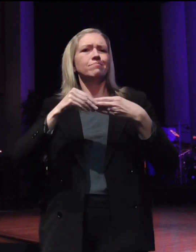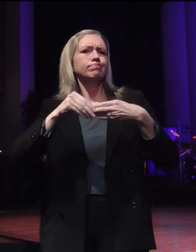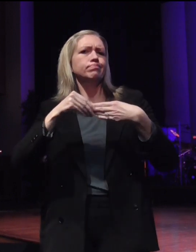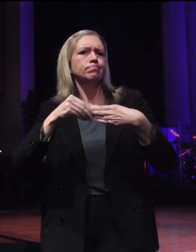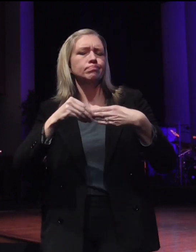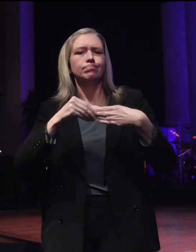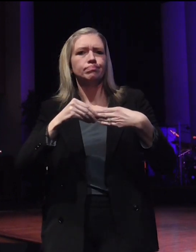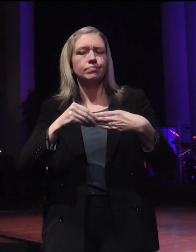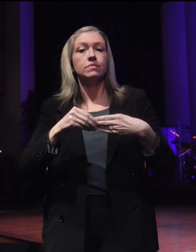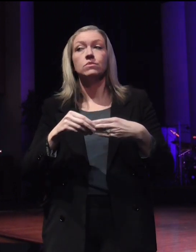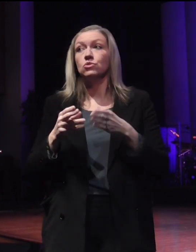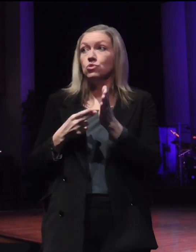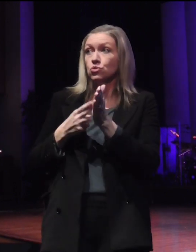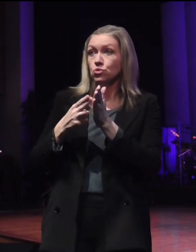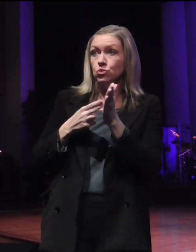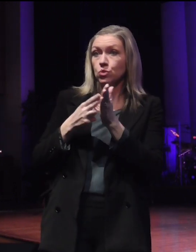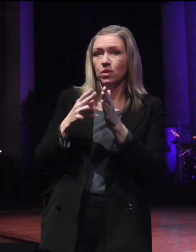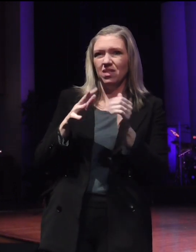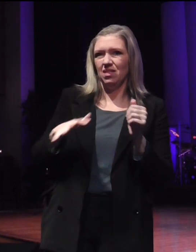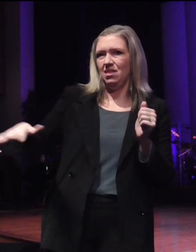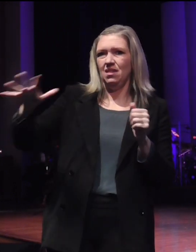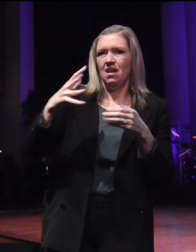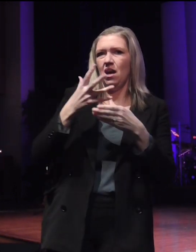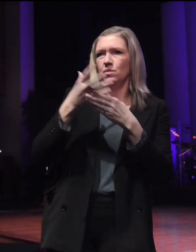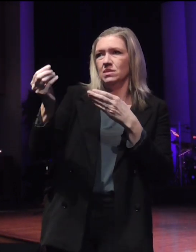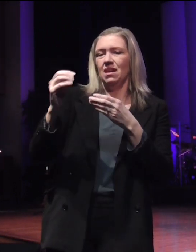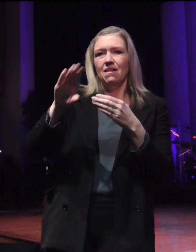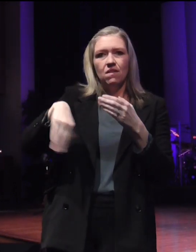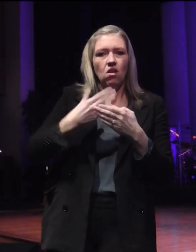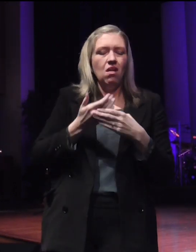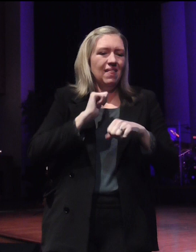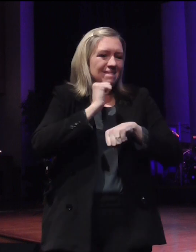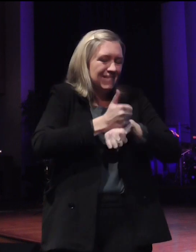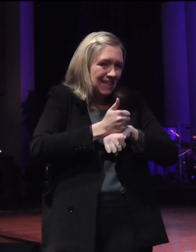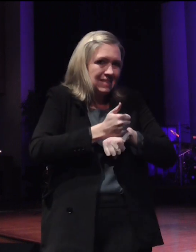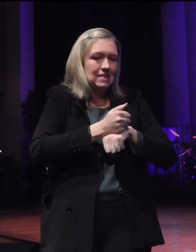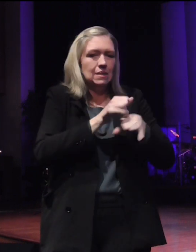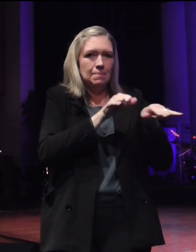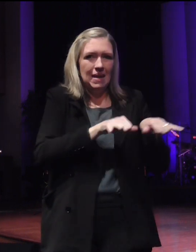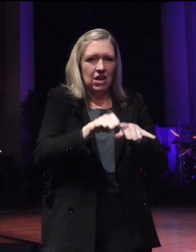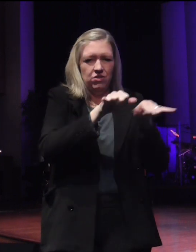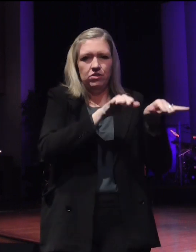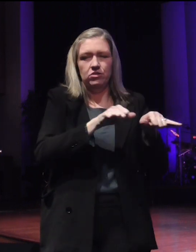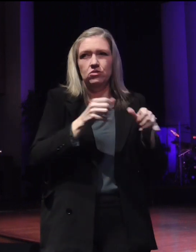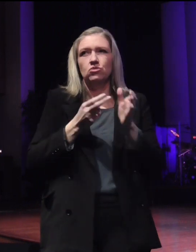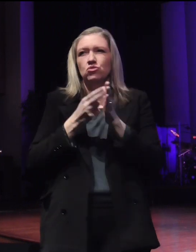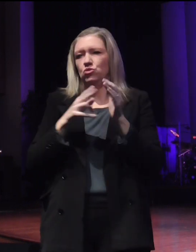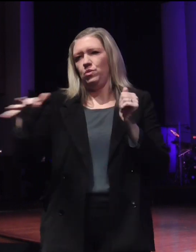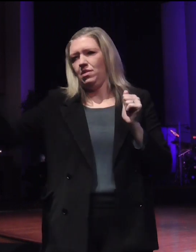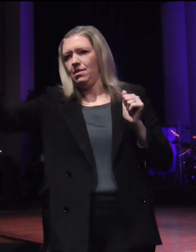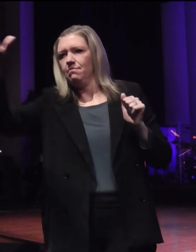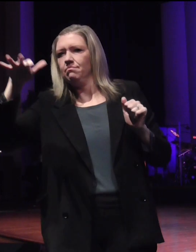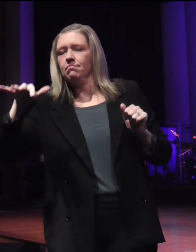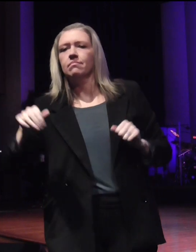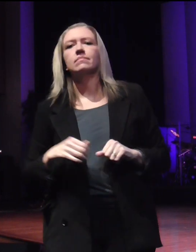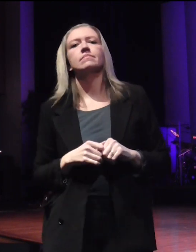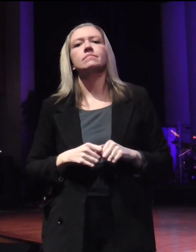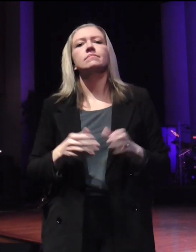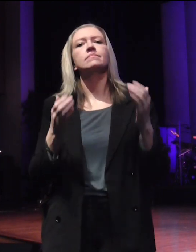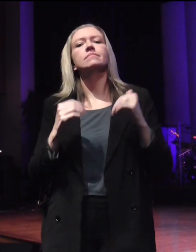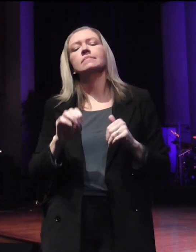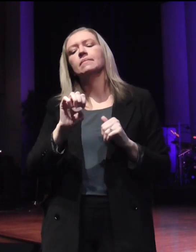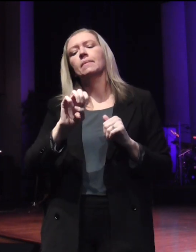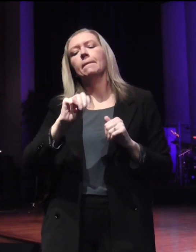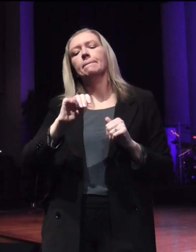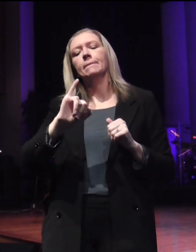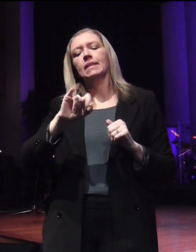The truth is outside of all fixed patterns. And from Emily